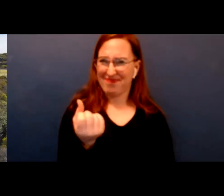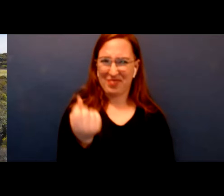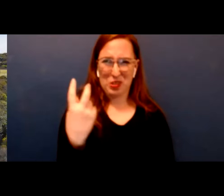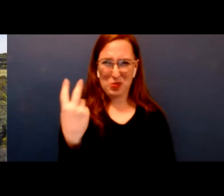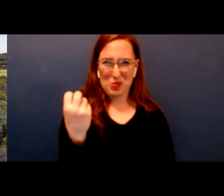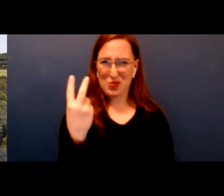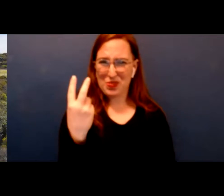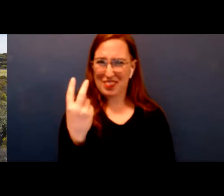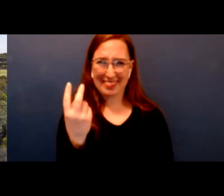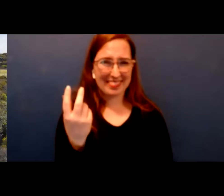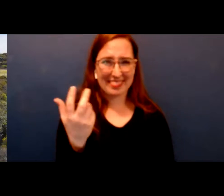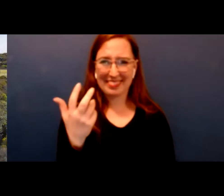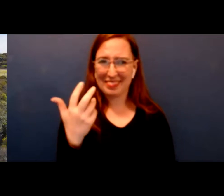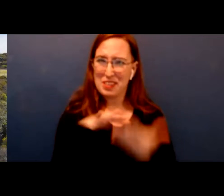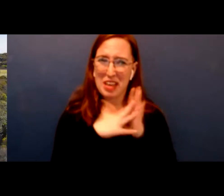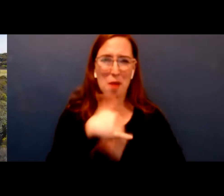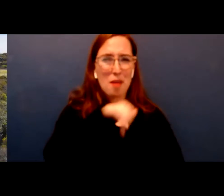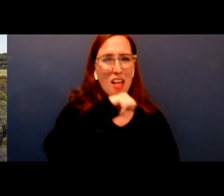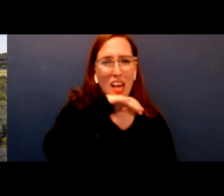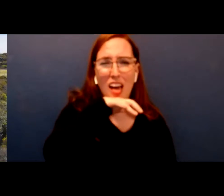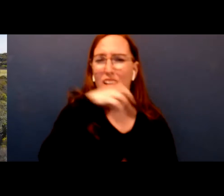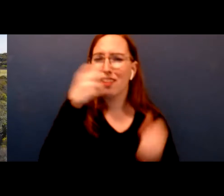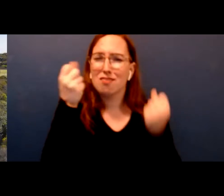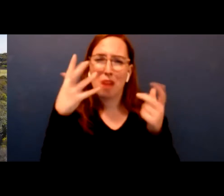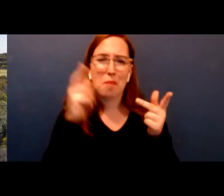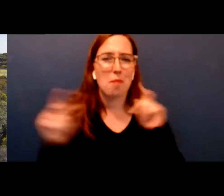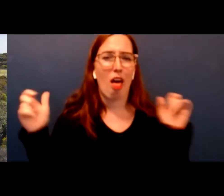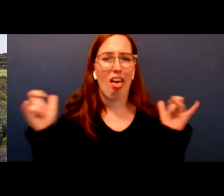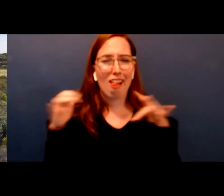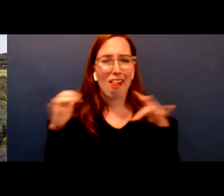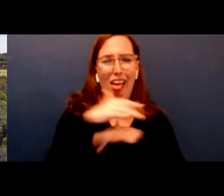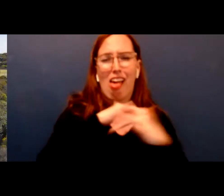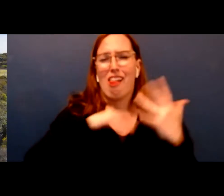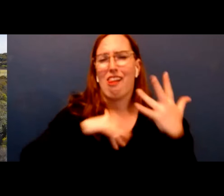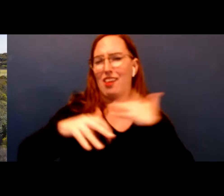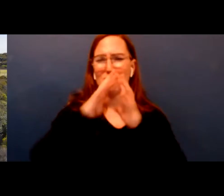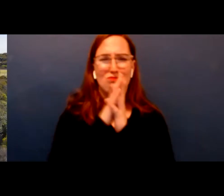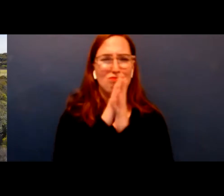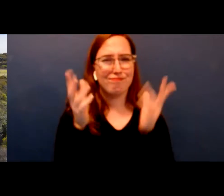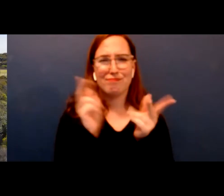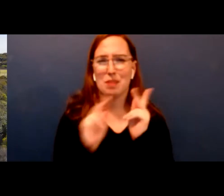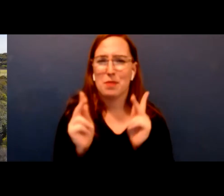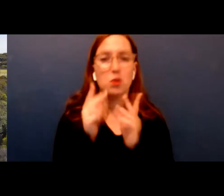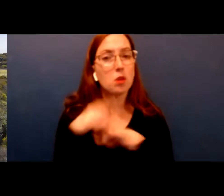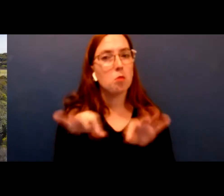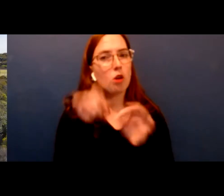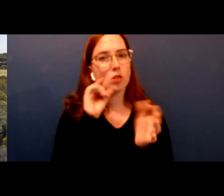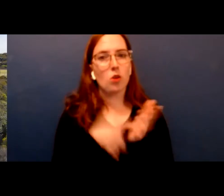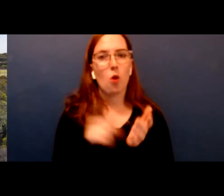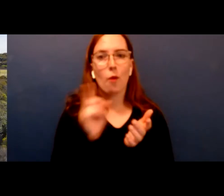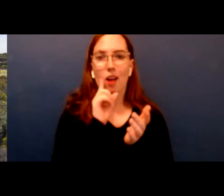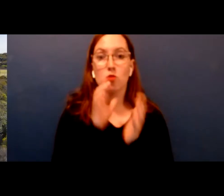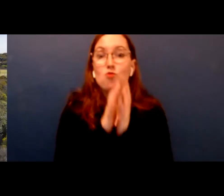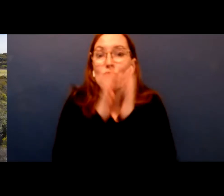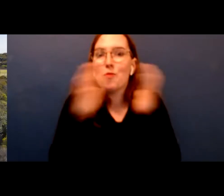50 or 100 of other people who were trying to enjoy the same thing. So recognizing that in some of these overloved areas, we need